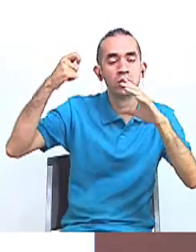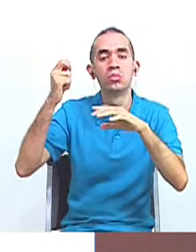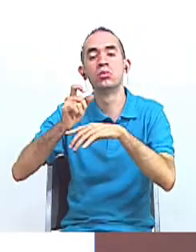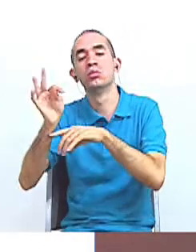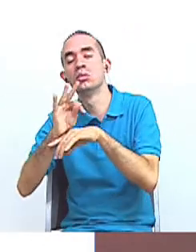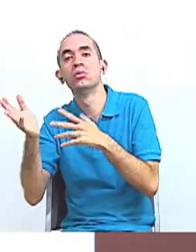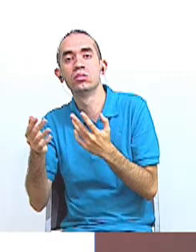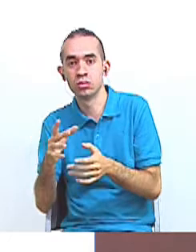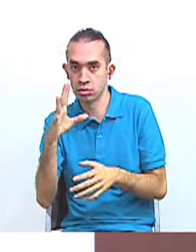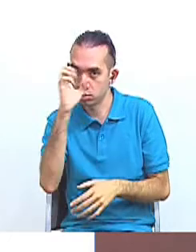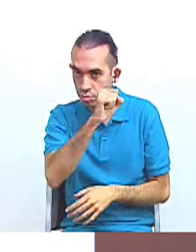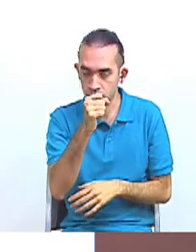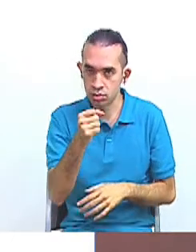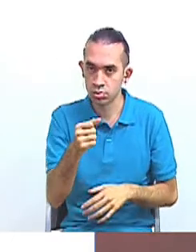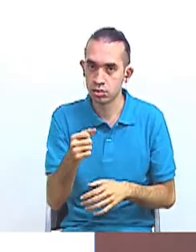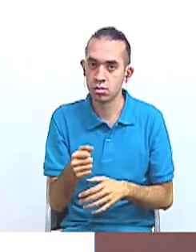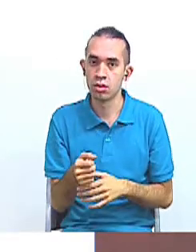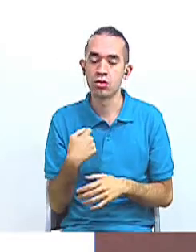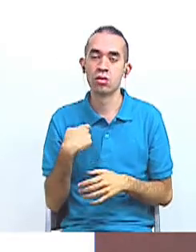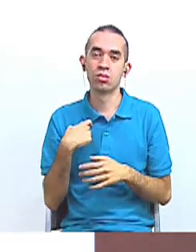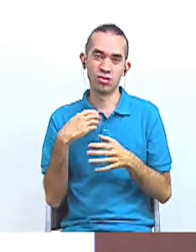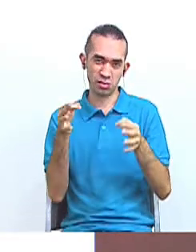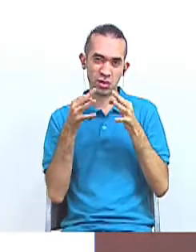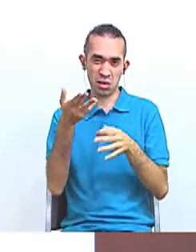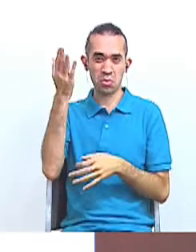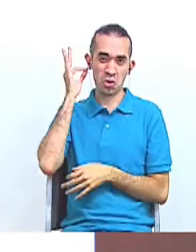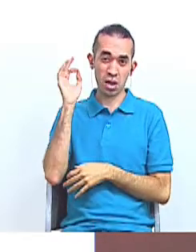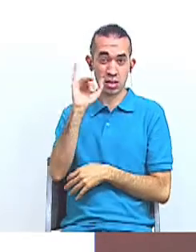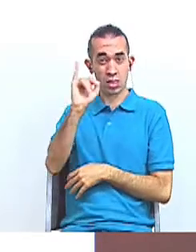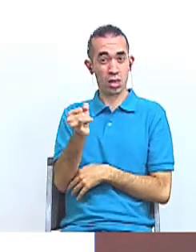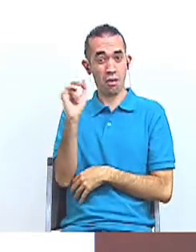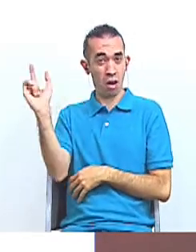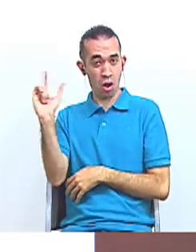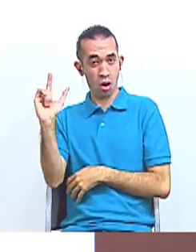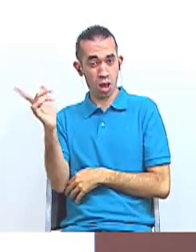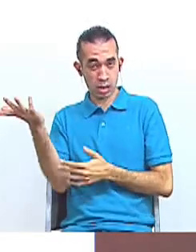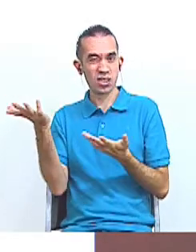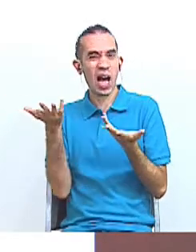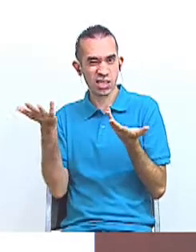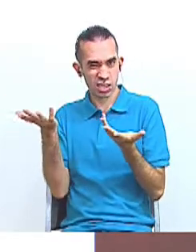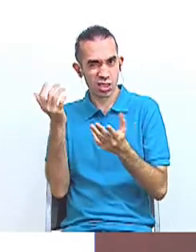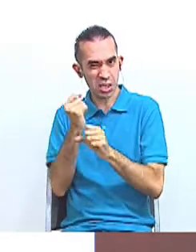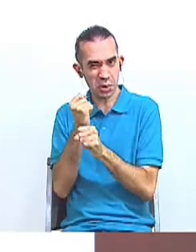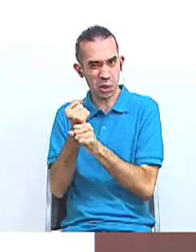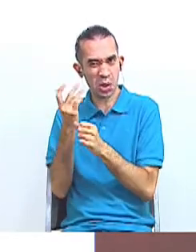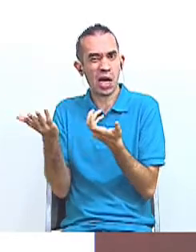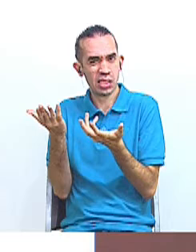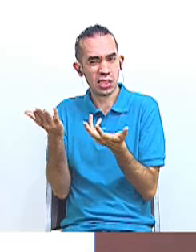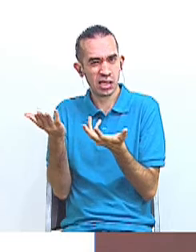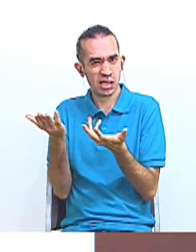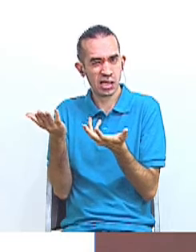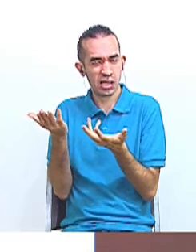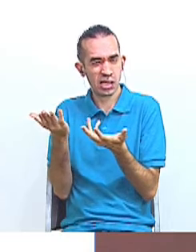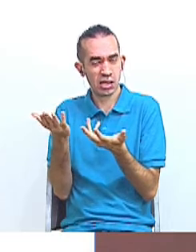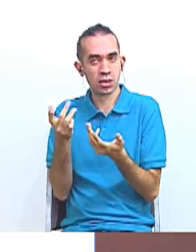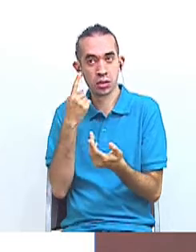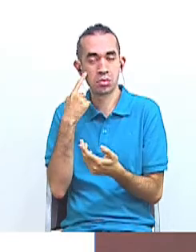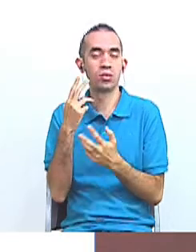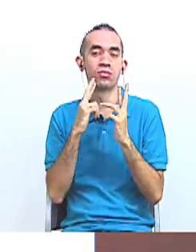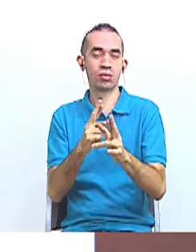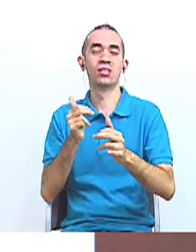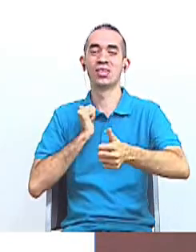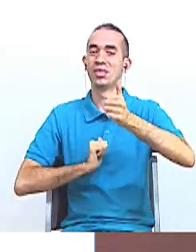hint. In this case, I was talking about Jennifer Lawrence, so she's one of those. Who is it? Let's see the answer.